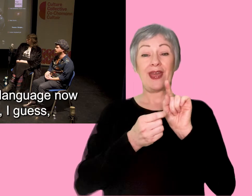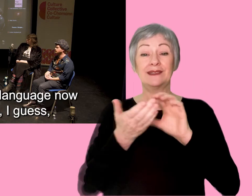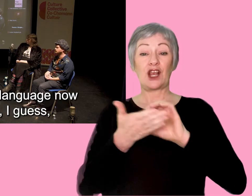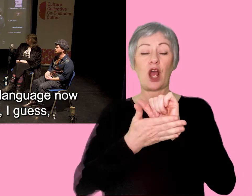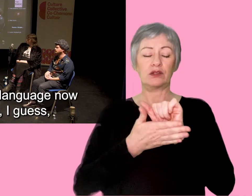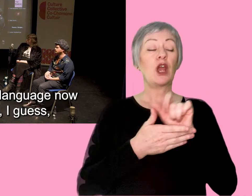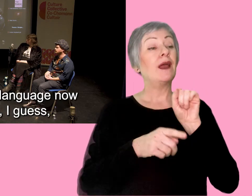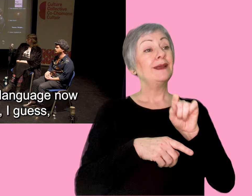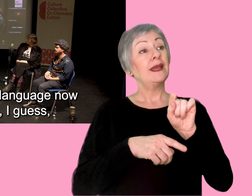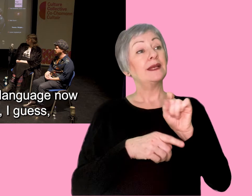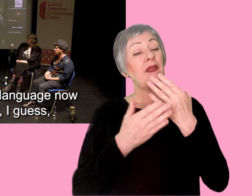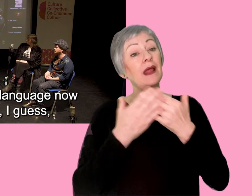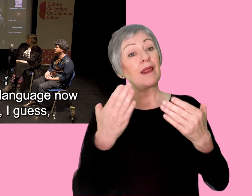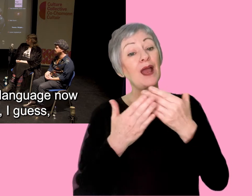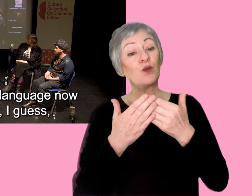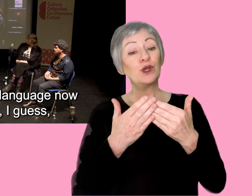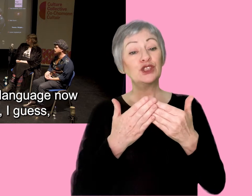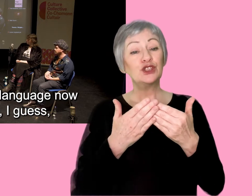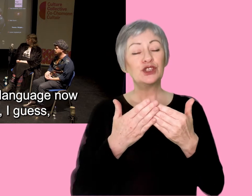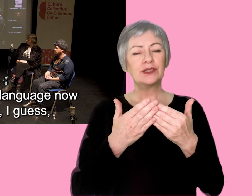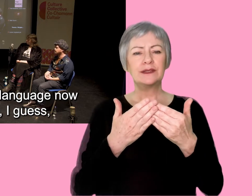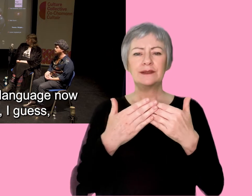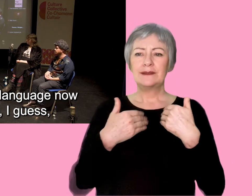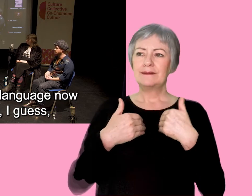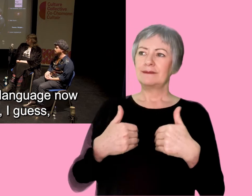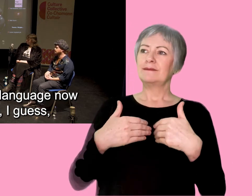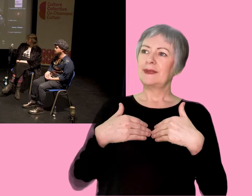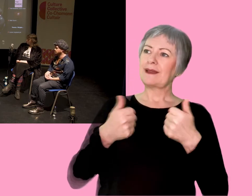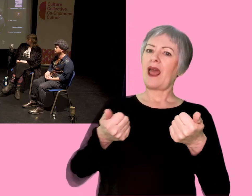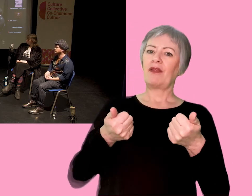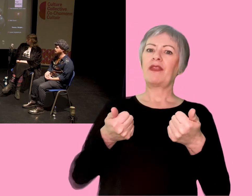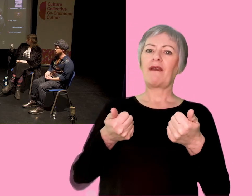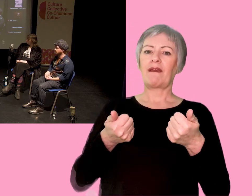the thing about the language now is it's in a healthy state, I guess.